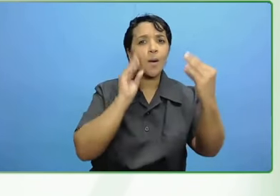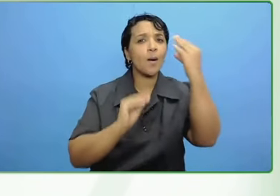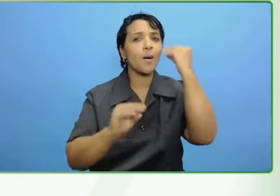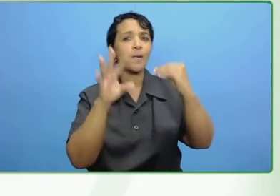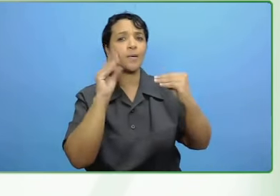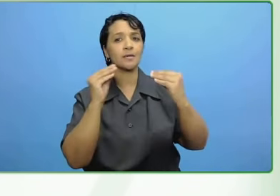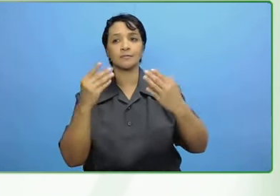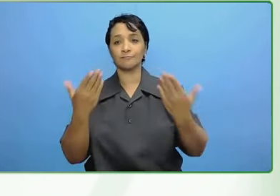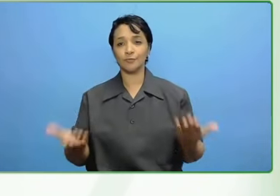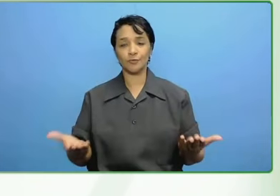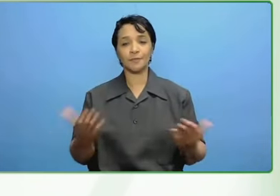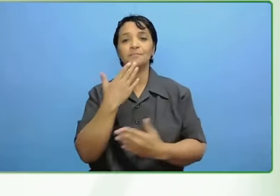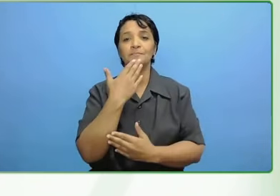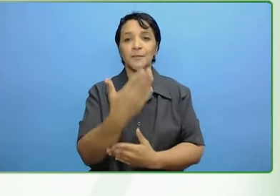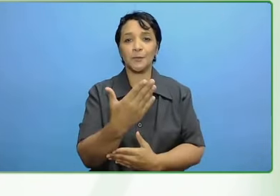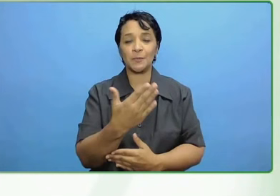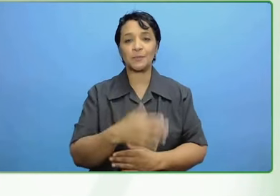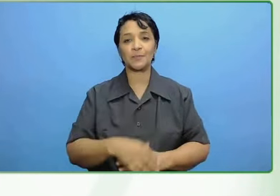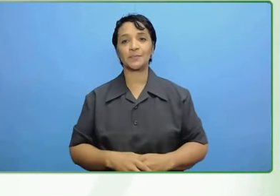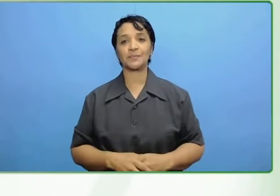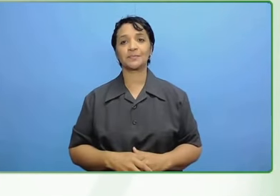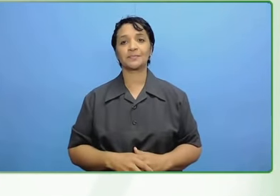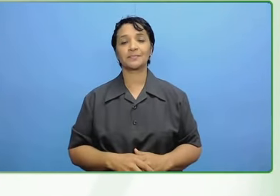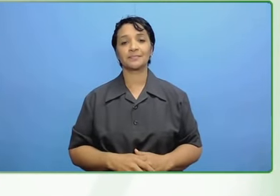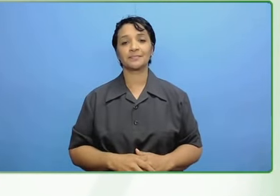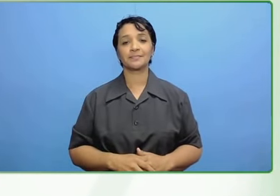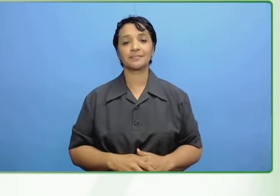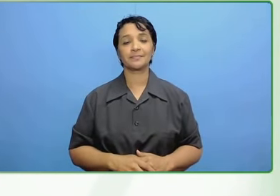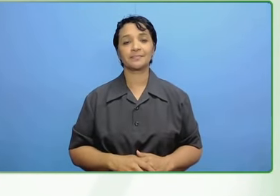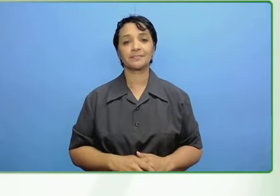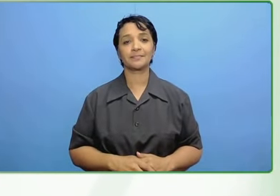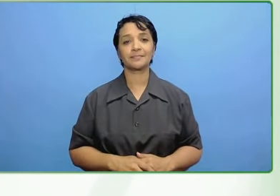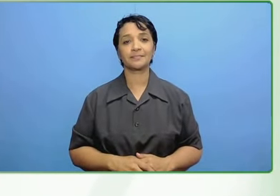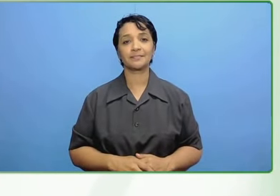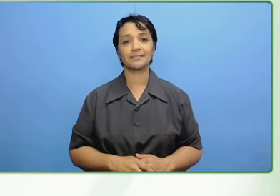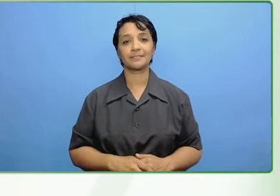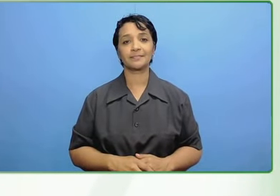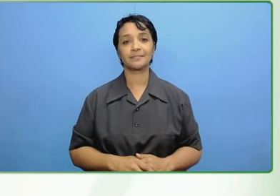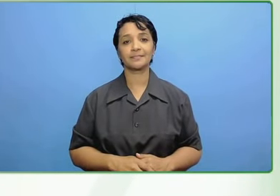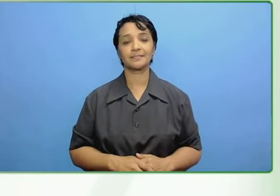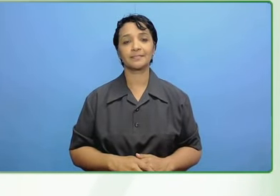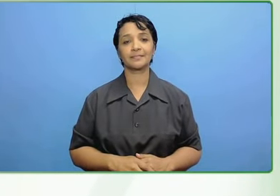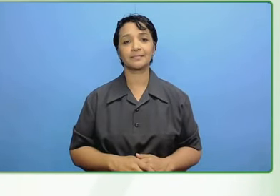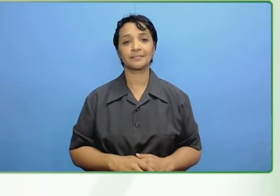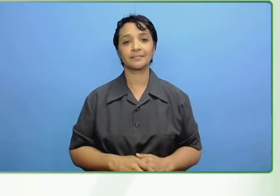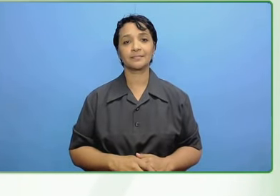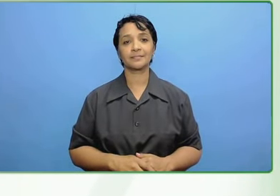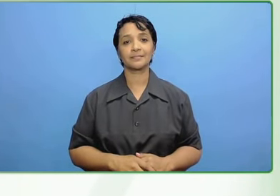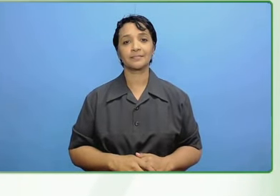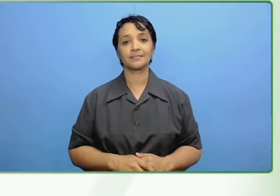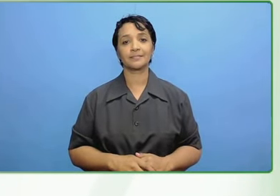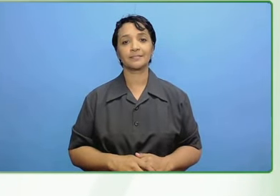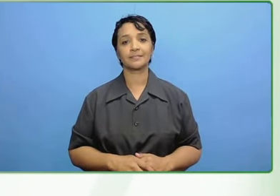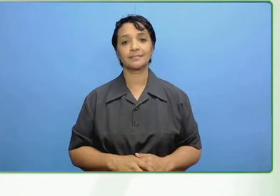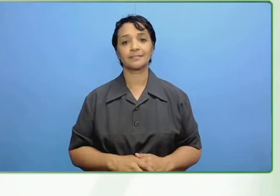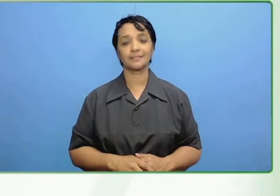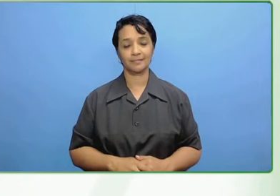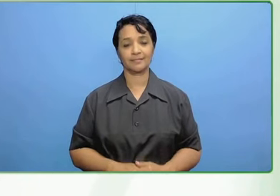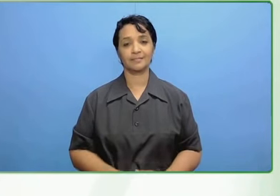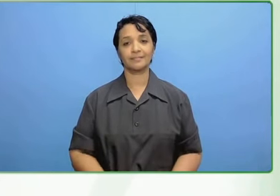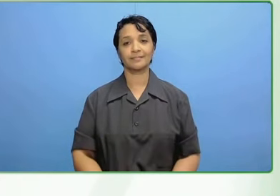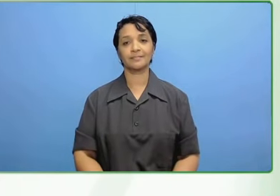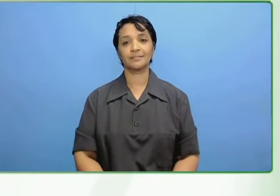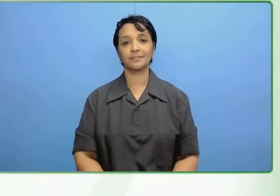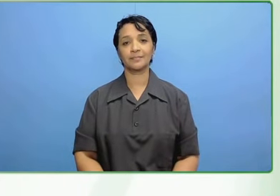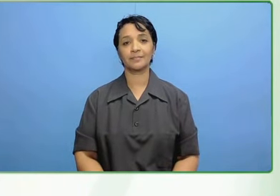Thank you very much. Thank you, Eric. And for